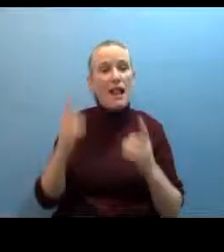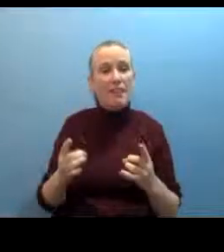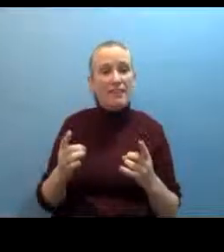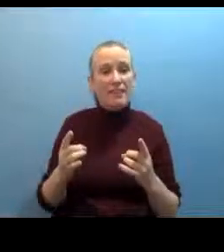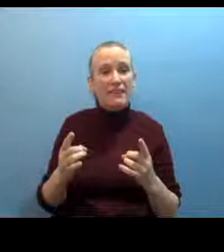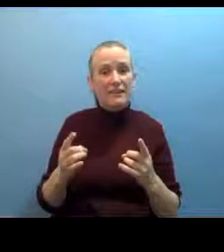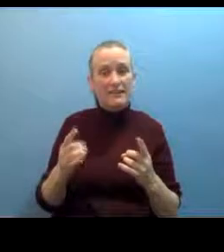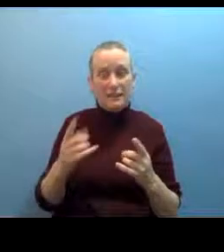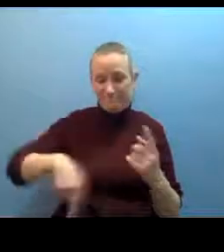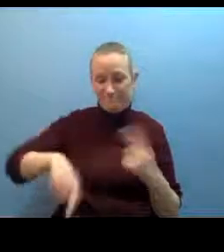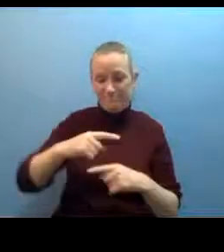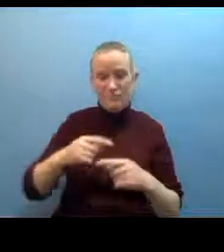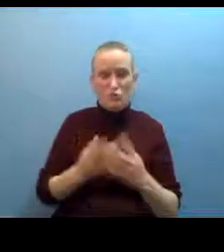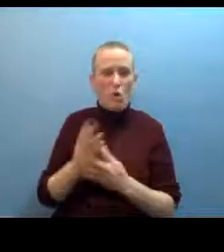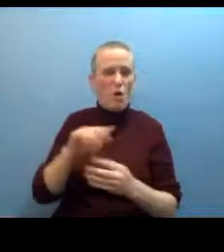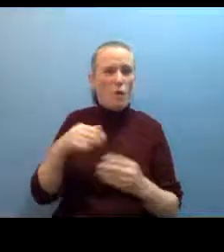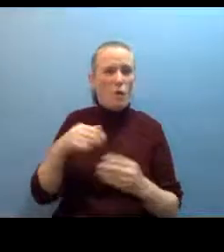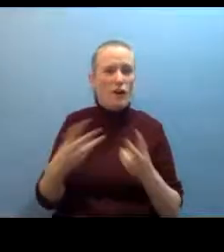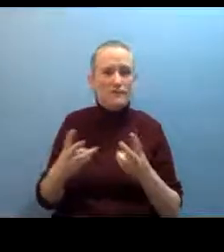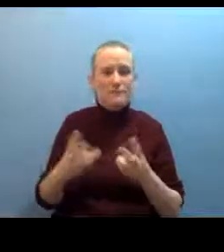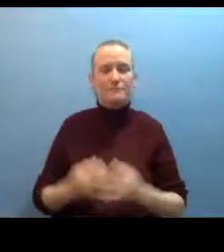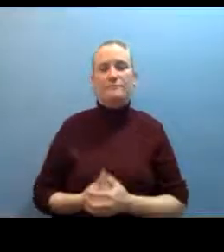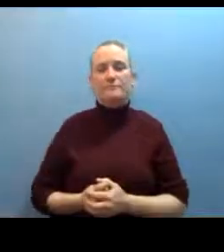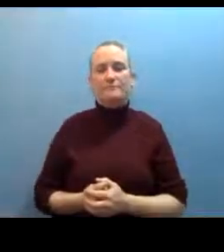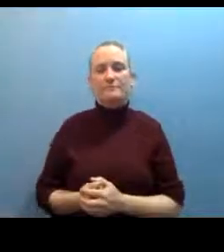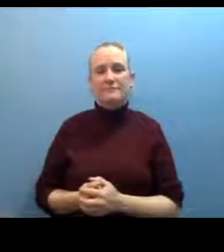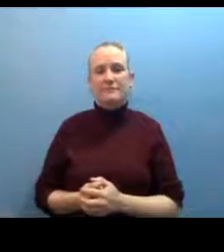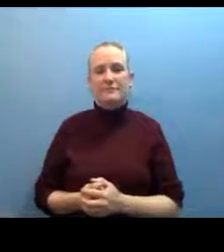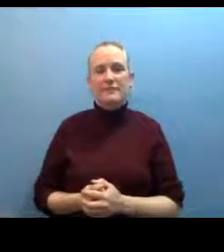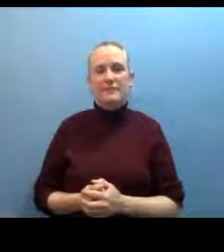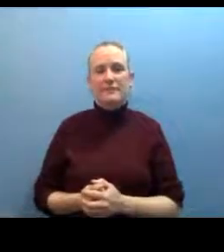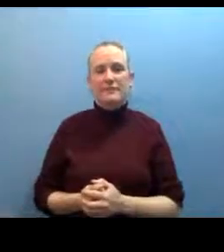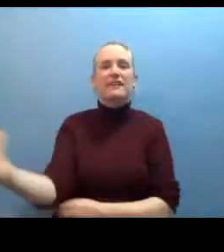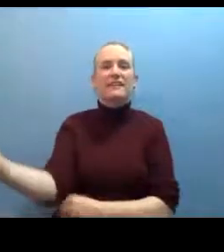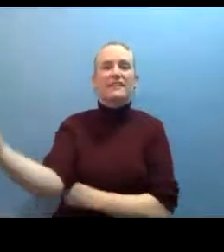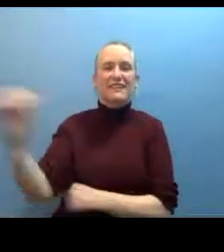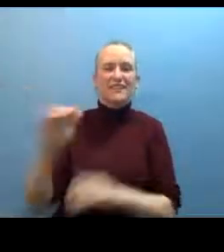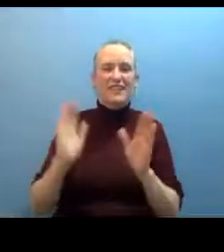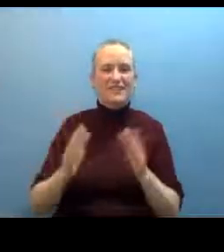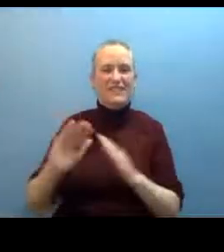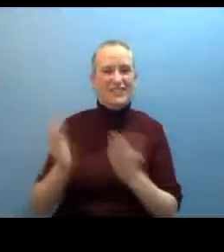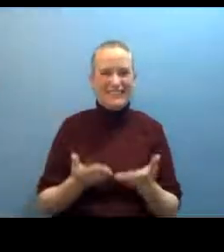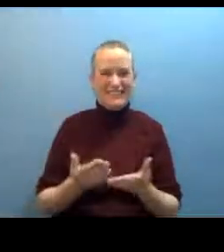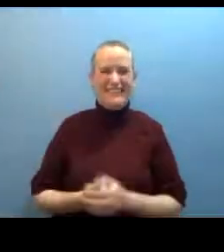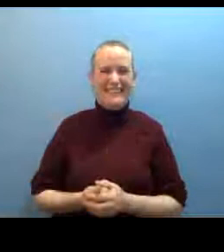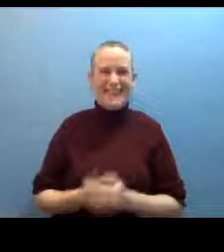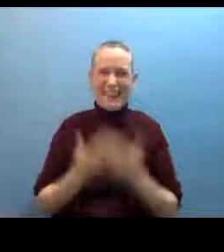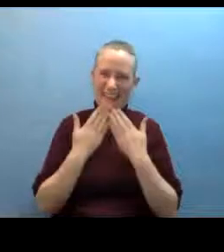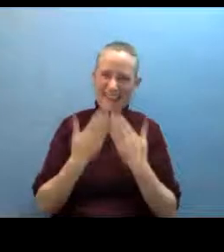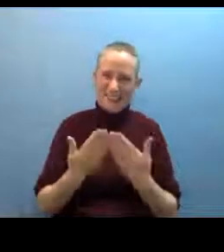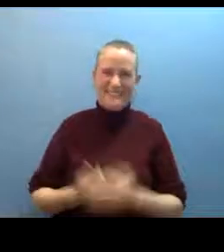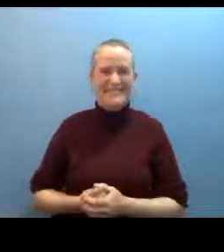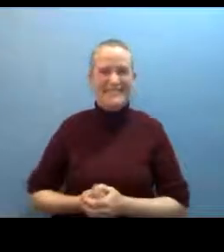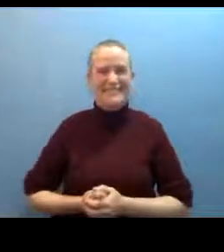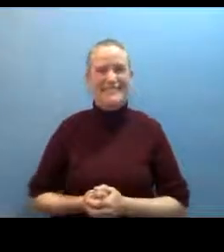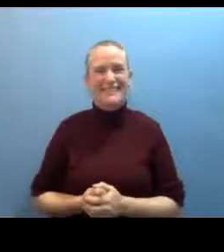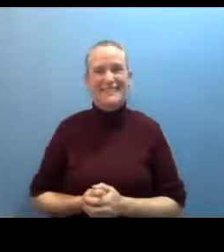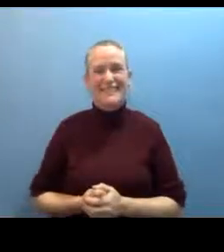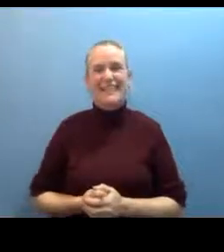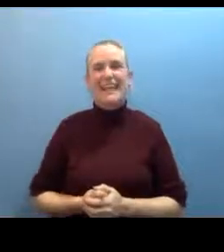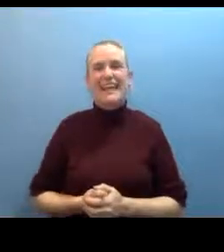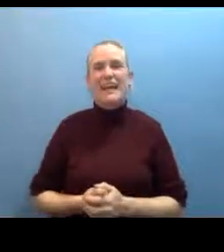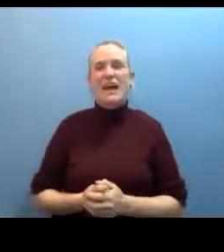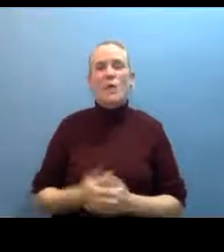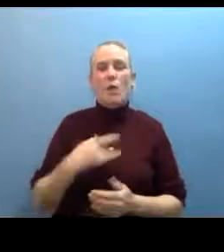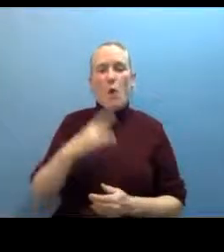our work. So I've done the introductions. Thank you. What we're hoping to